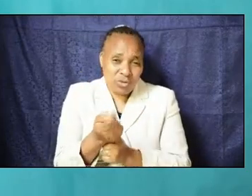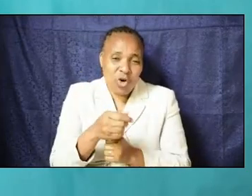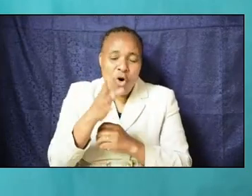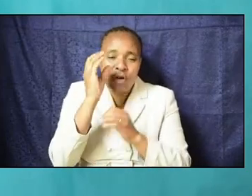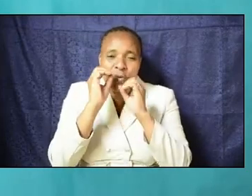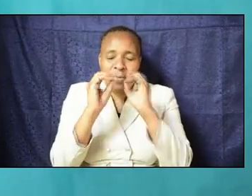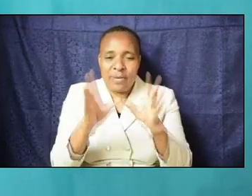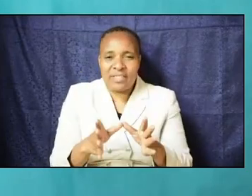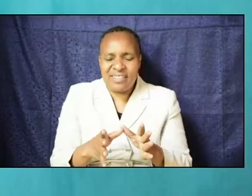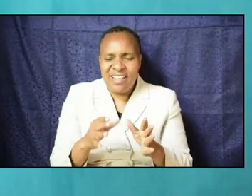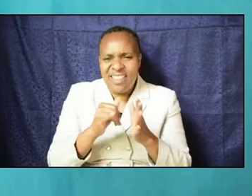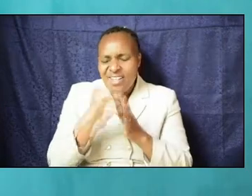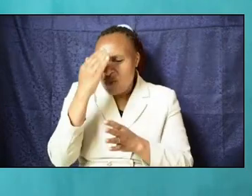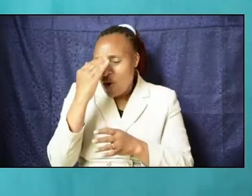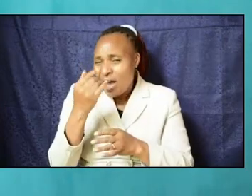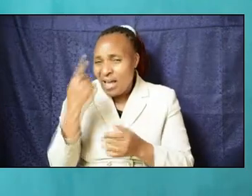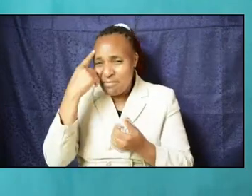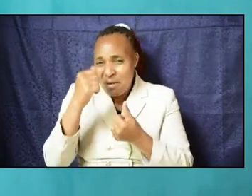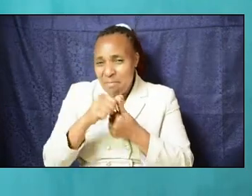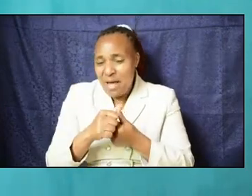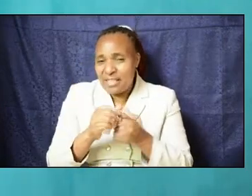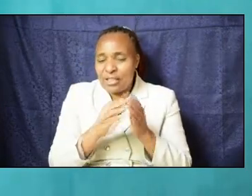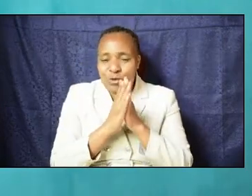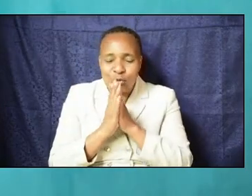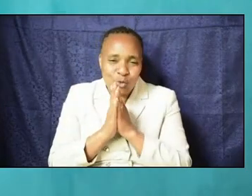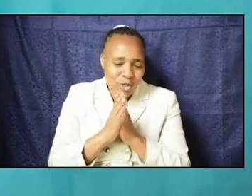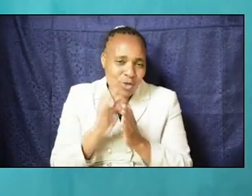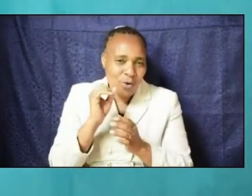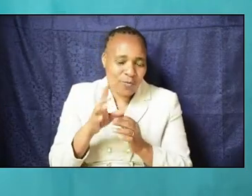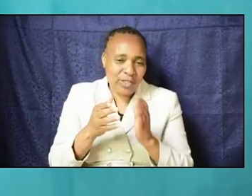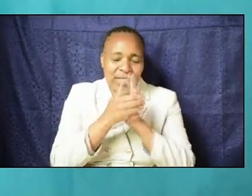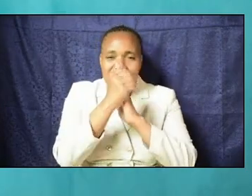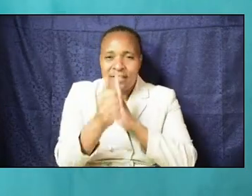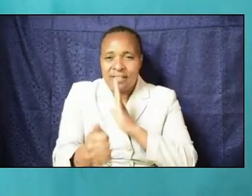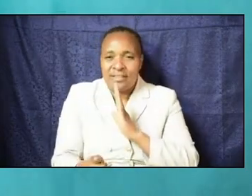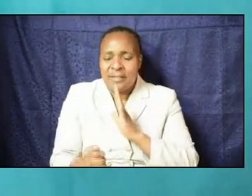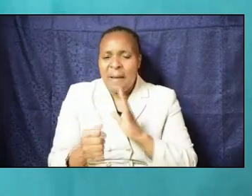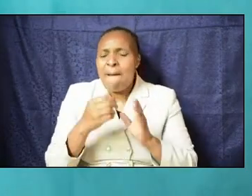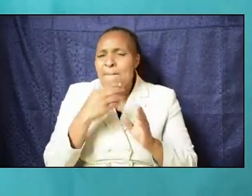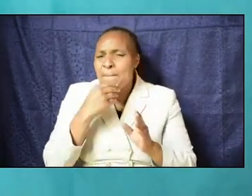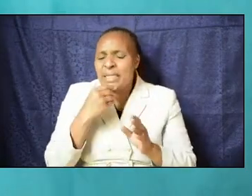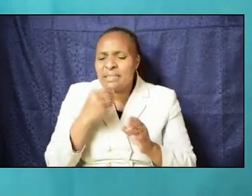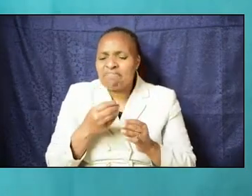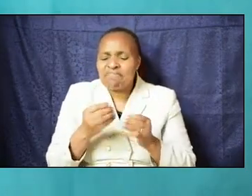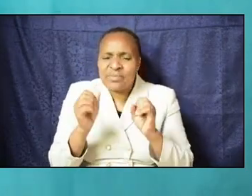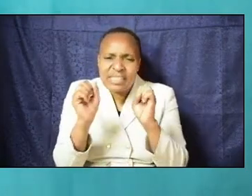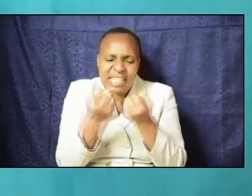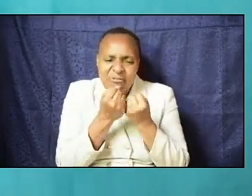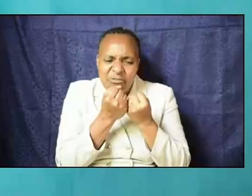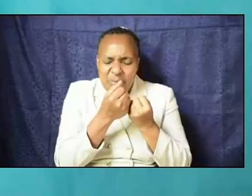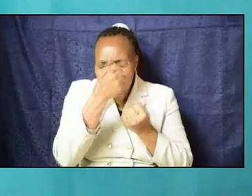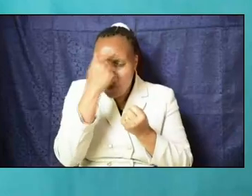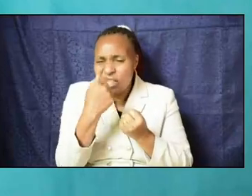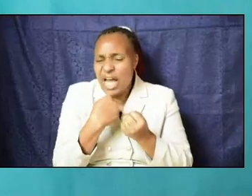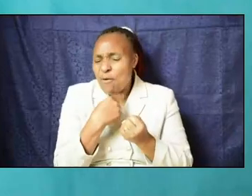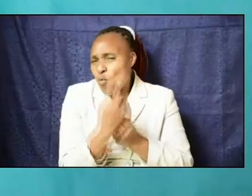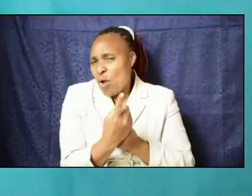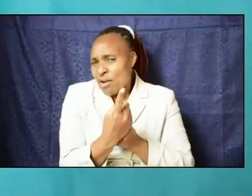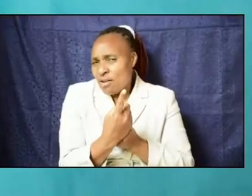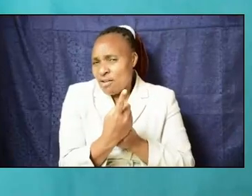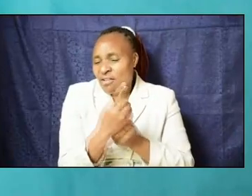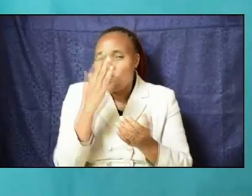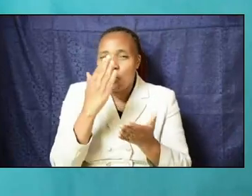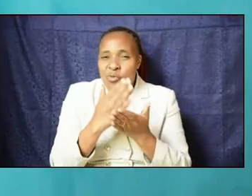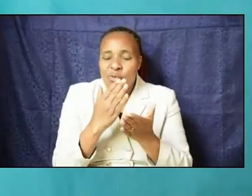it. That's even why, if you remember the parable of the talents, the person who said that he just kept his talent because he had one talent